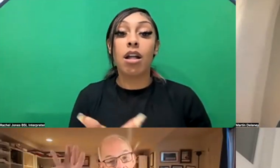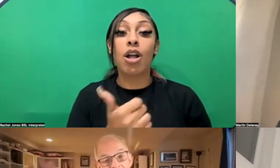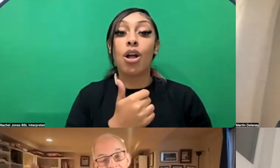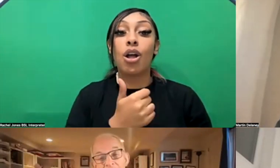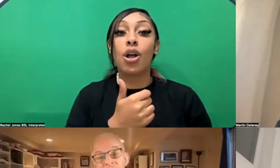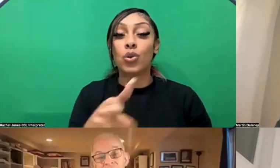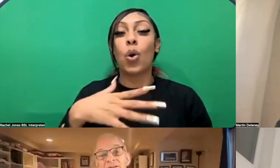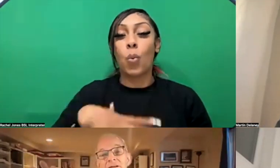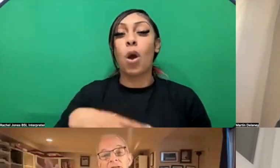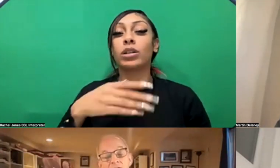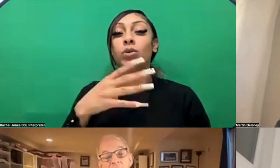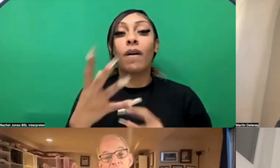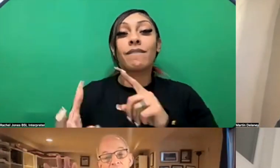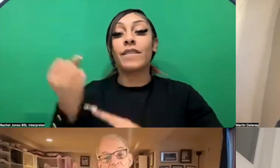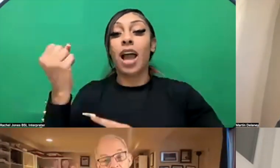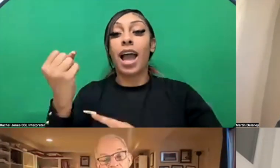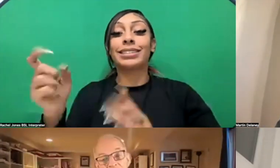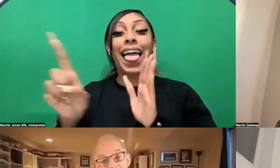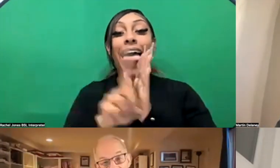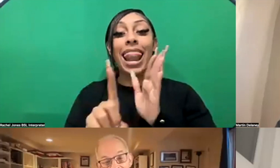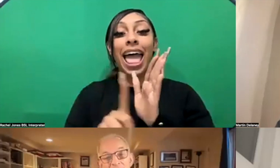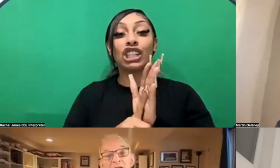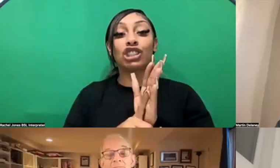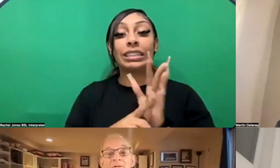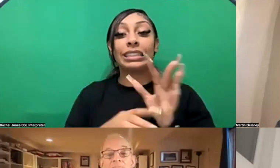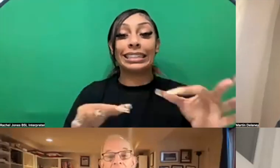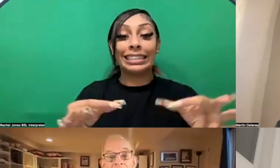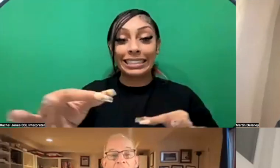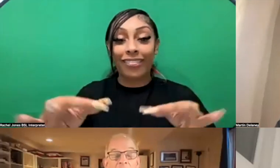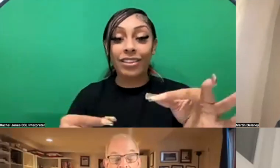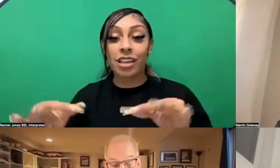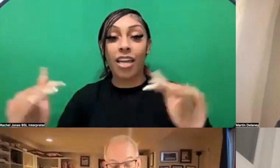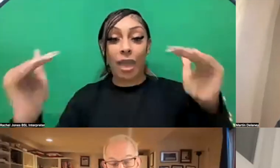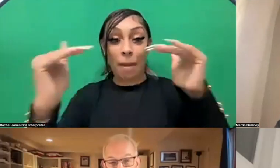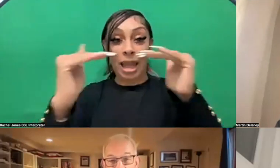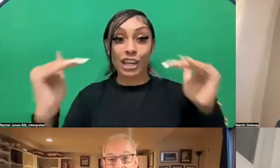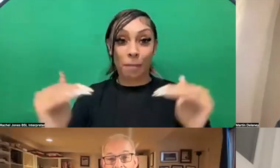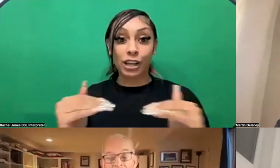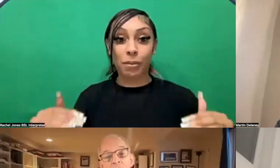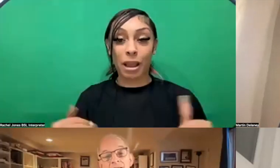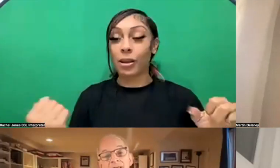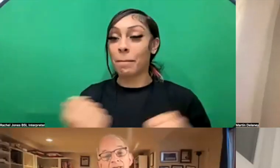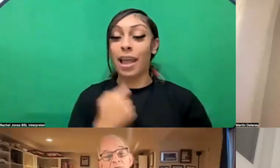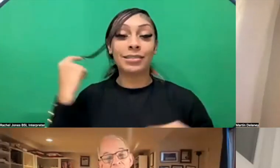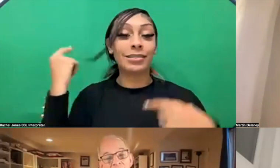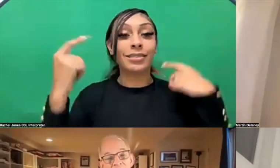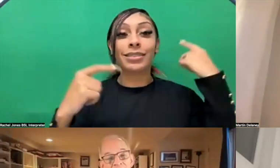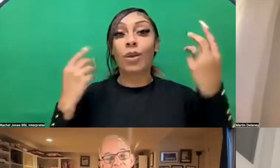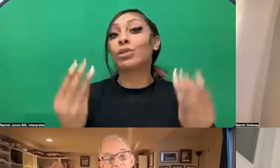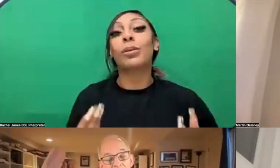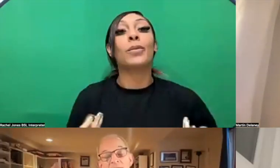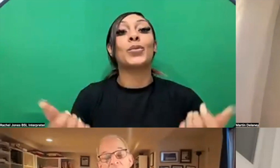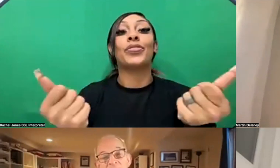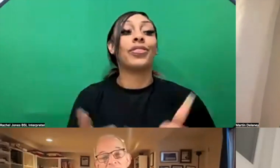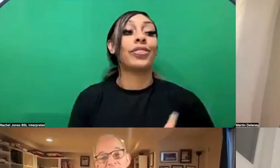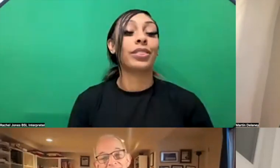electronic synthesizer that is also MPE compatible, and that way you can just you